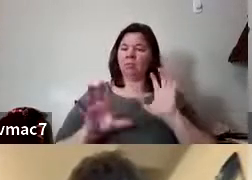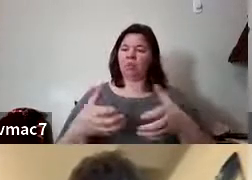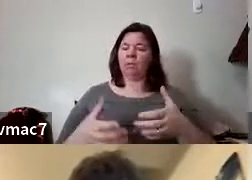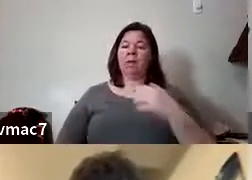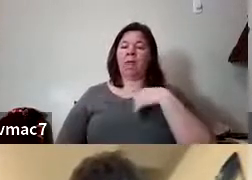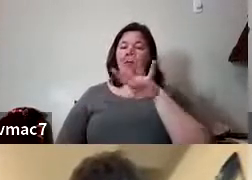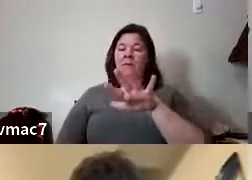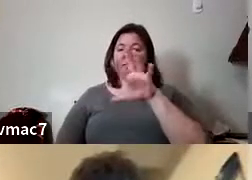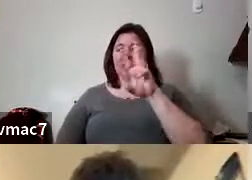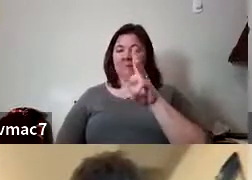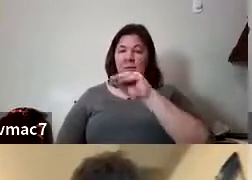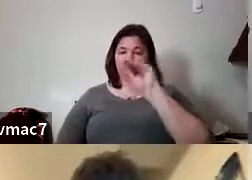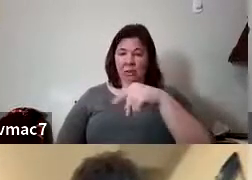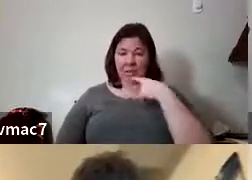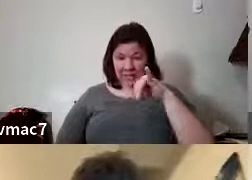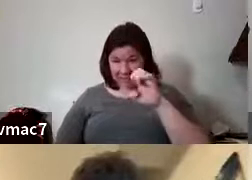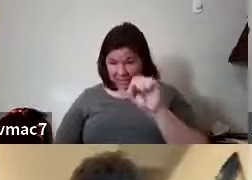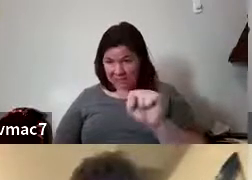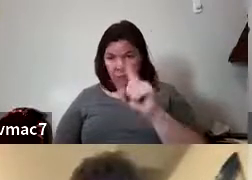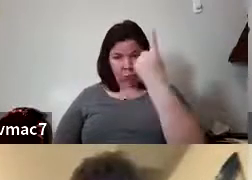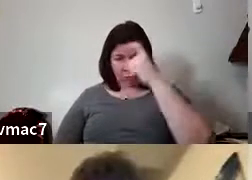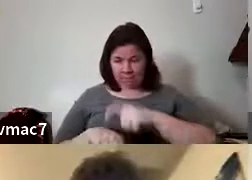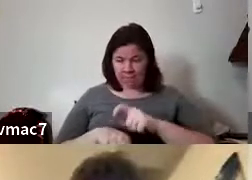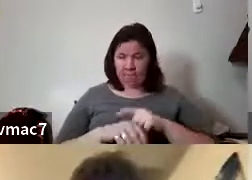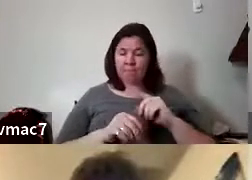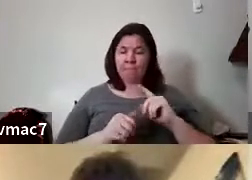56%, 52 people say yes, and